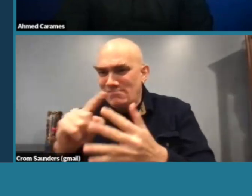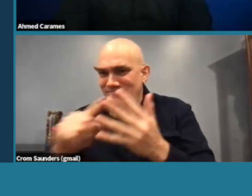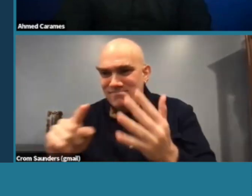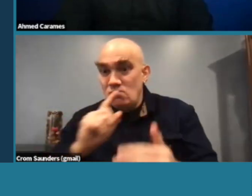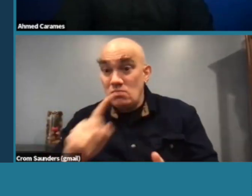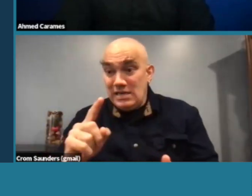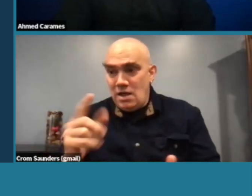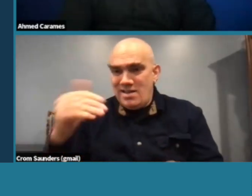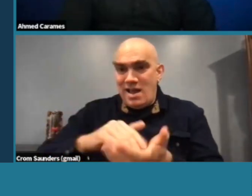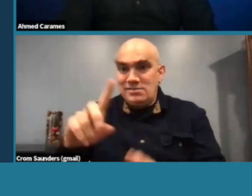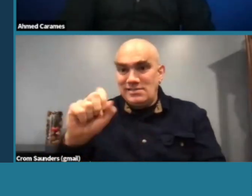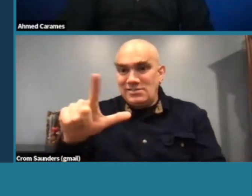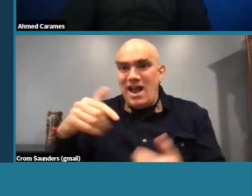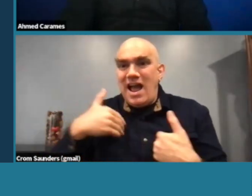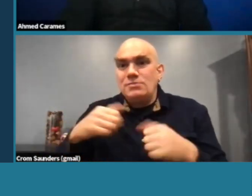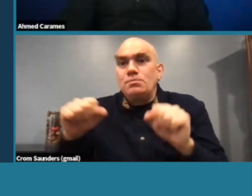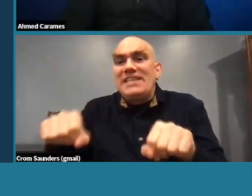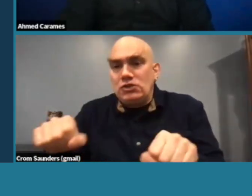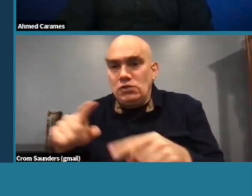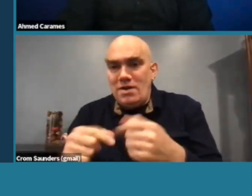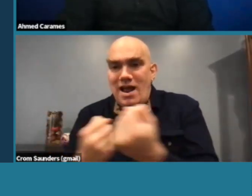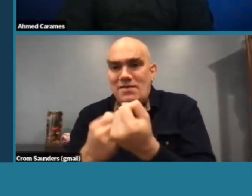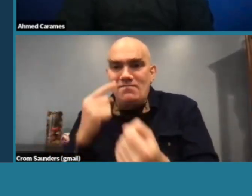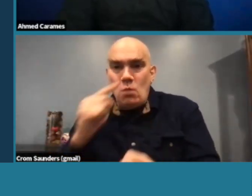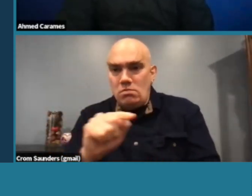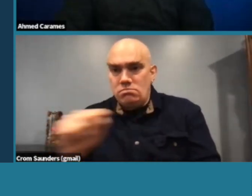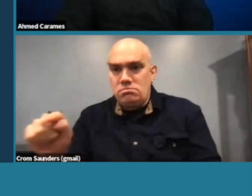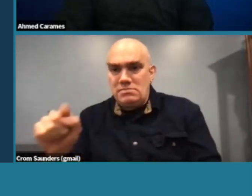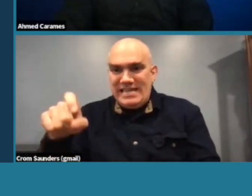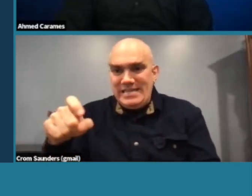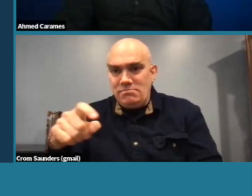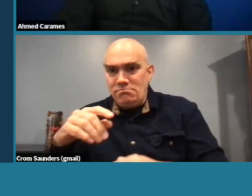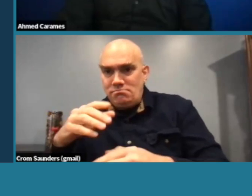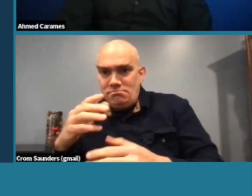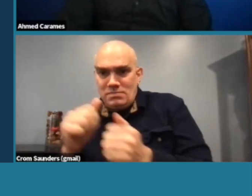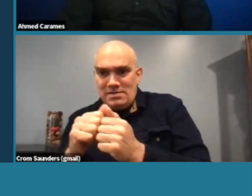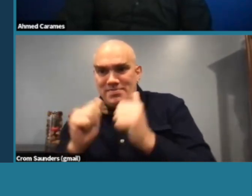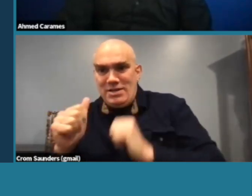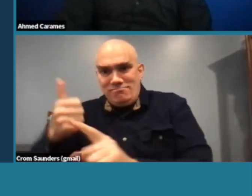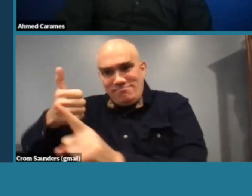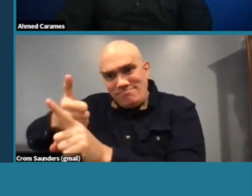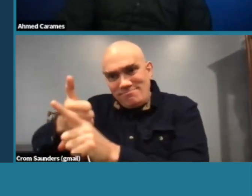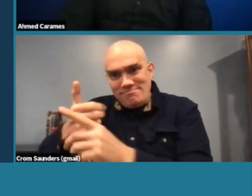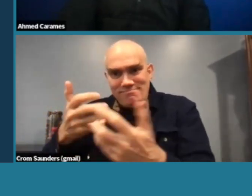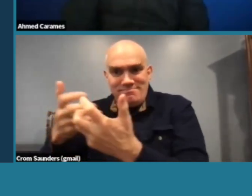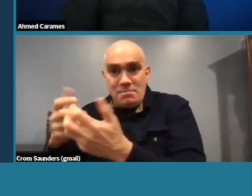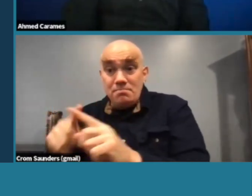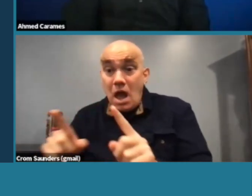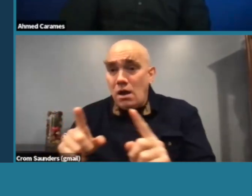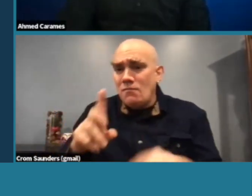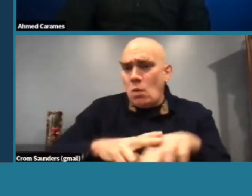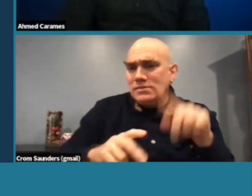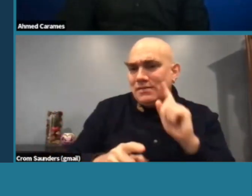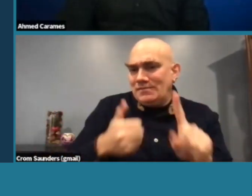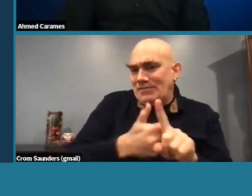Yes, I just wanted to reinforce what Susan Elizabeth was mentioning, that DASLs do have the potential to